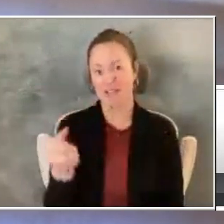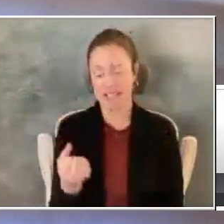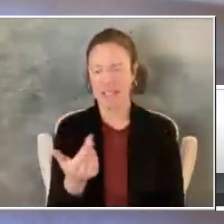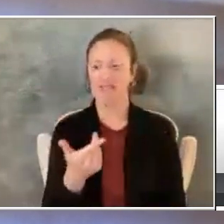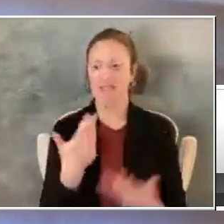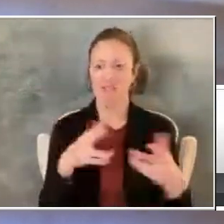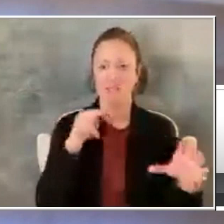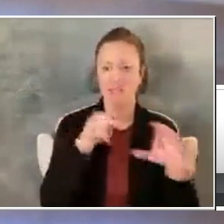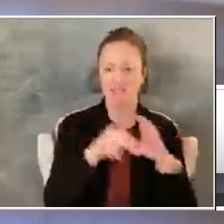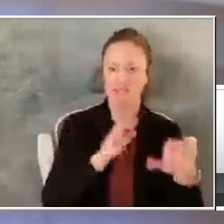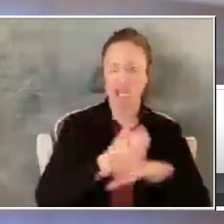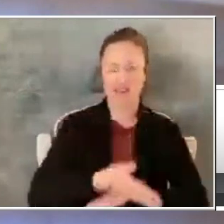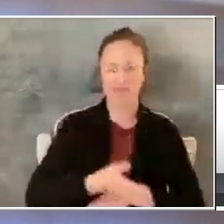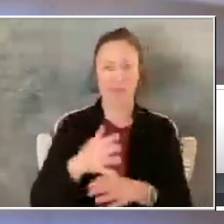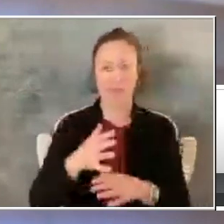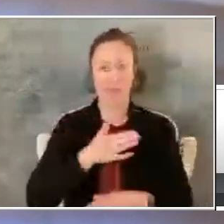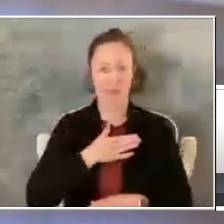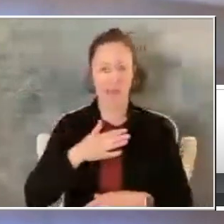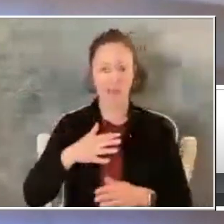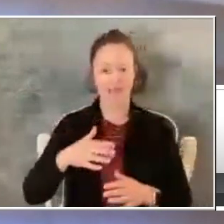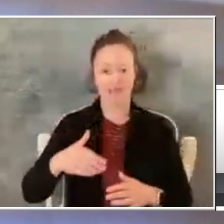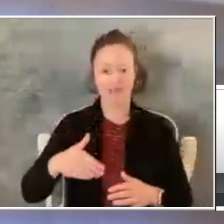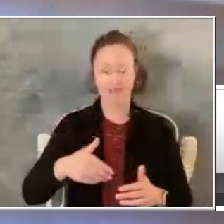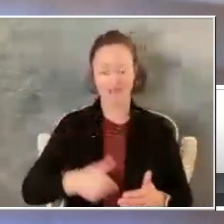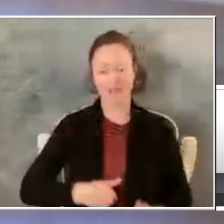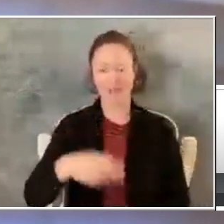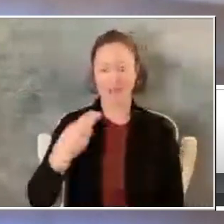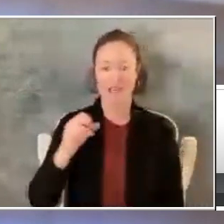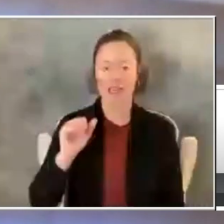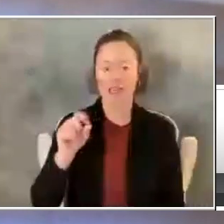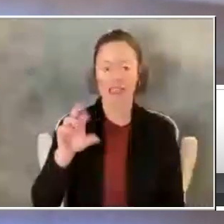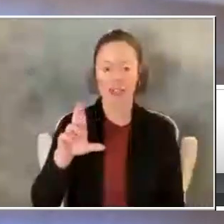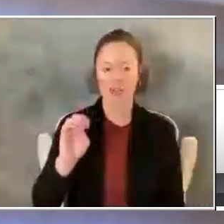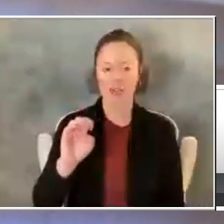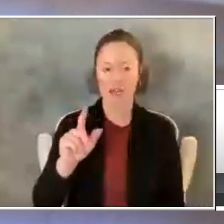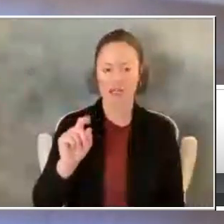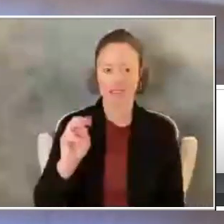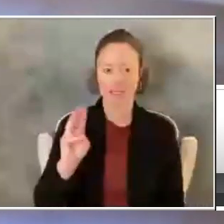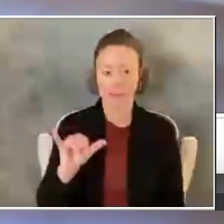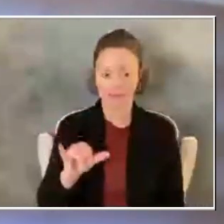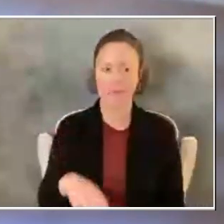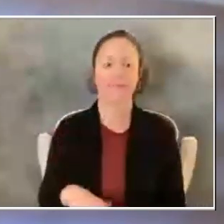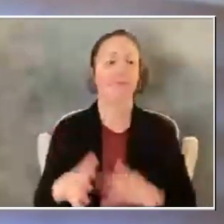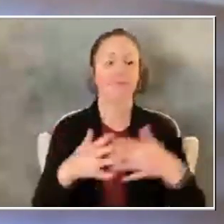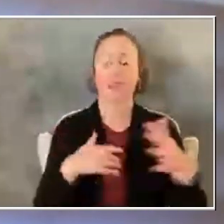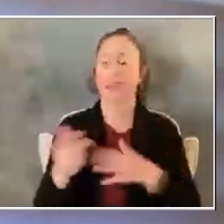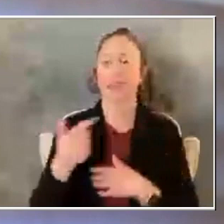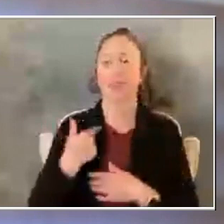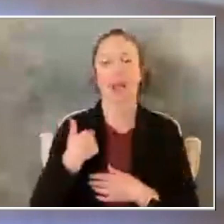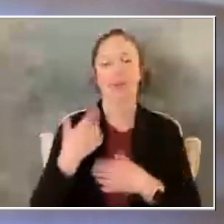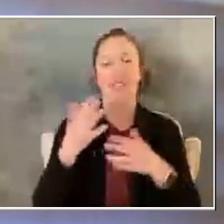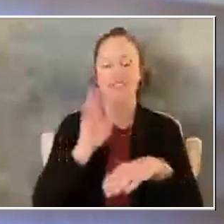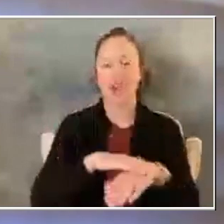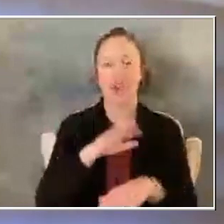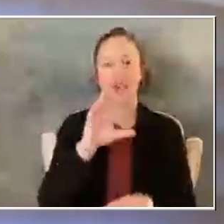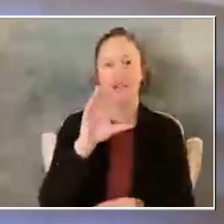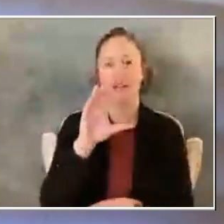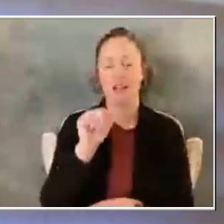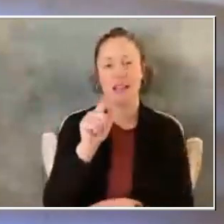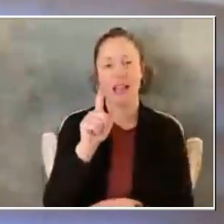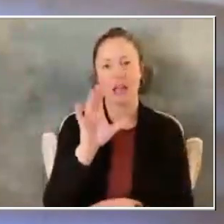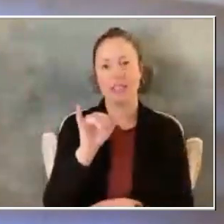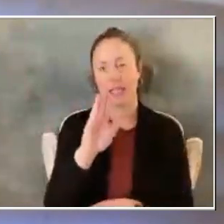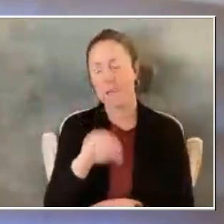I had been on calcium and vitamin D, and this current DEXA scan showed a little bit